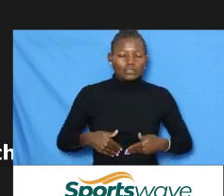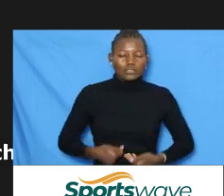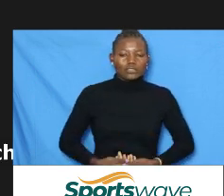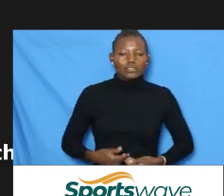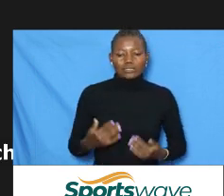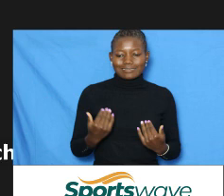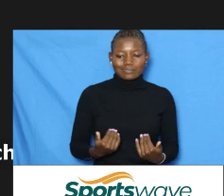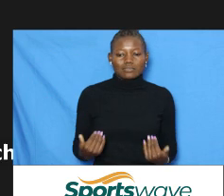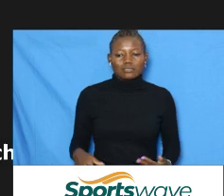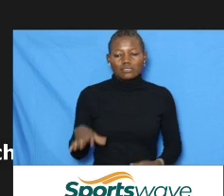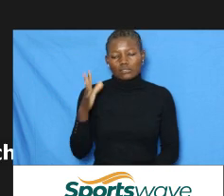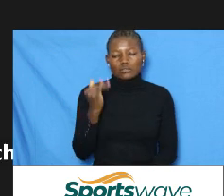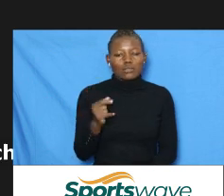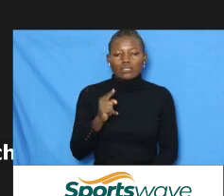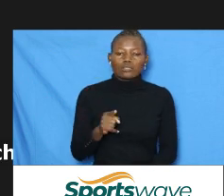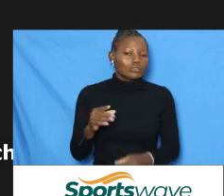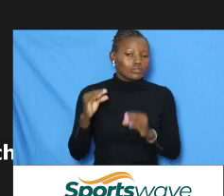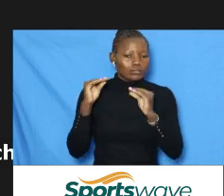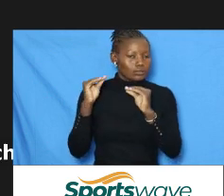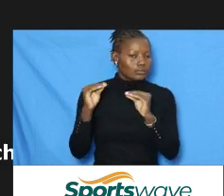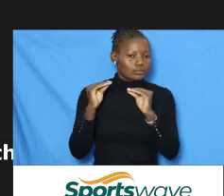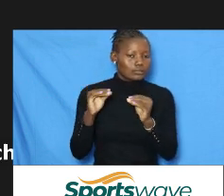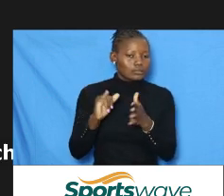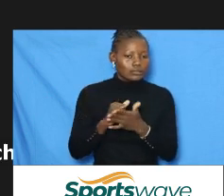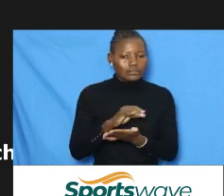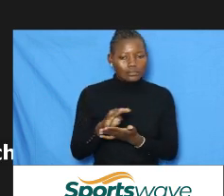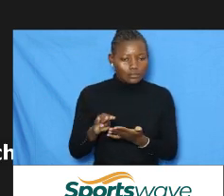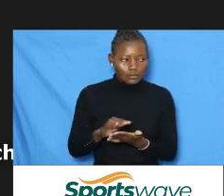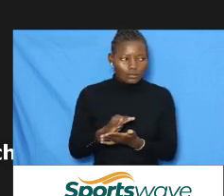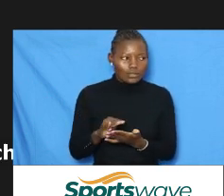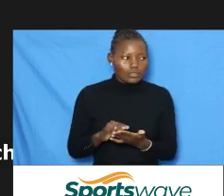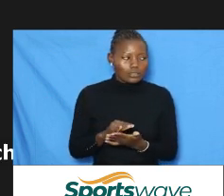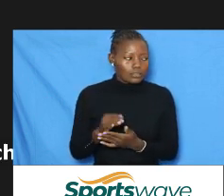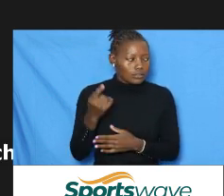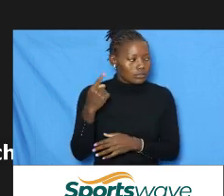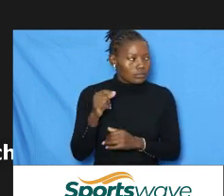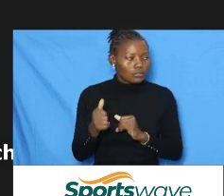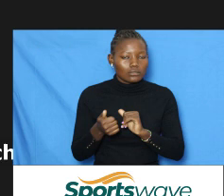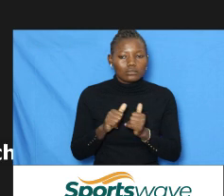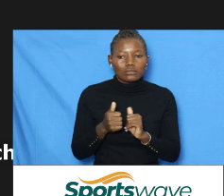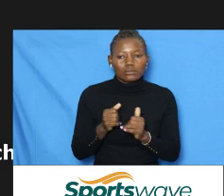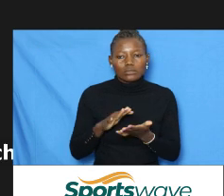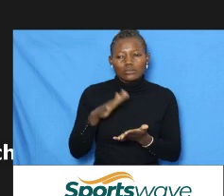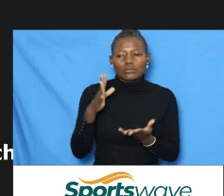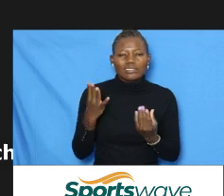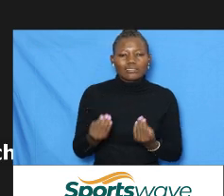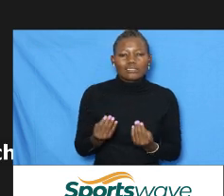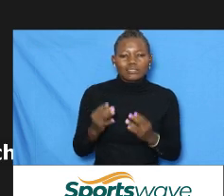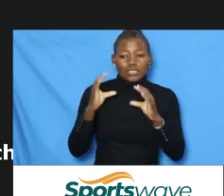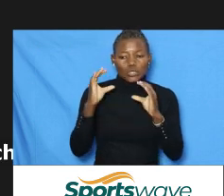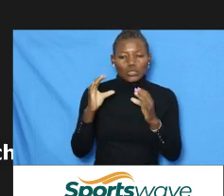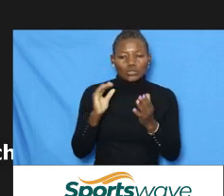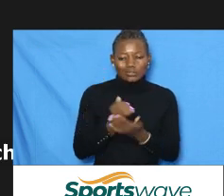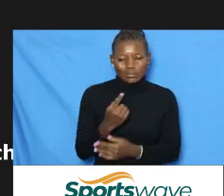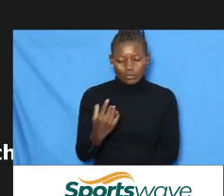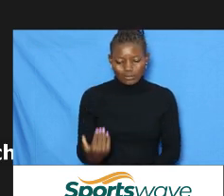with children, because you're instilling that is the basis and genesis of sport. It's much easier to coach somebody much